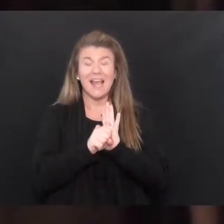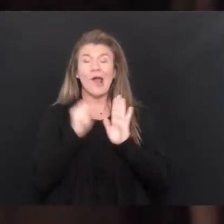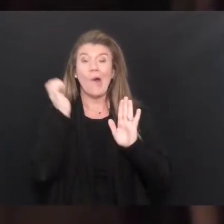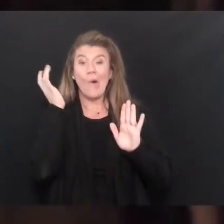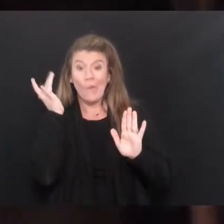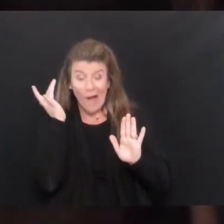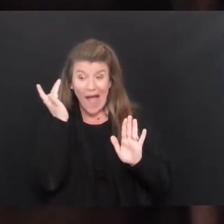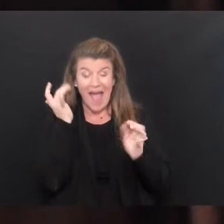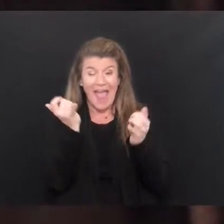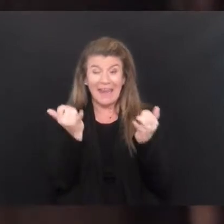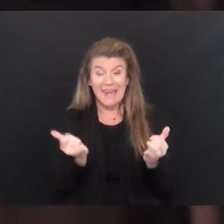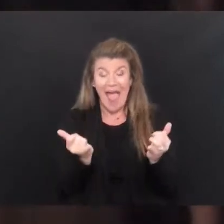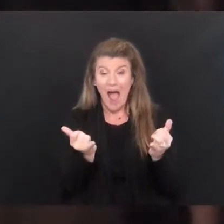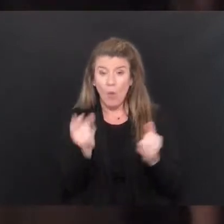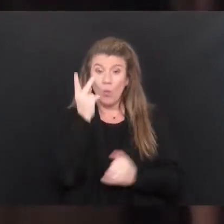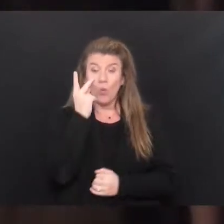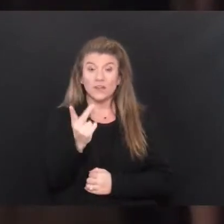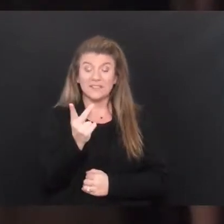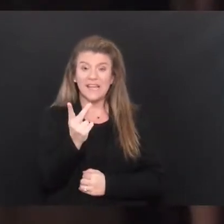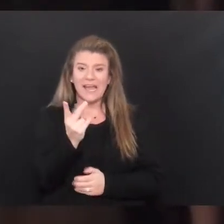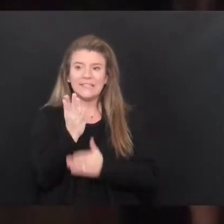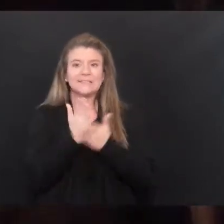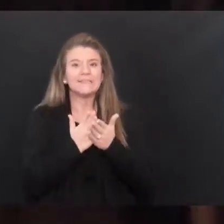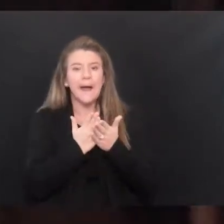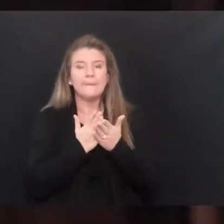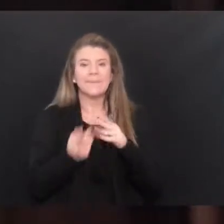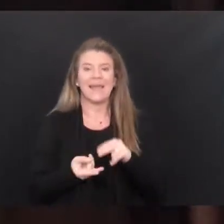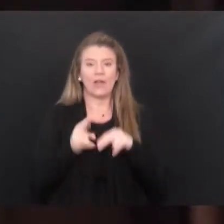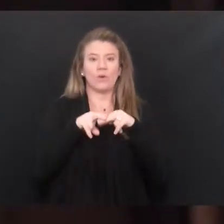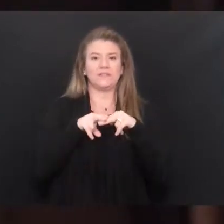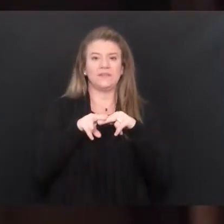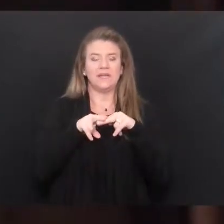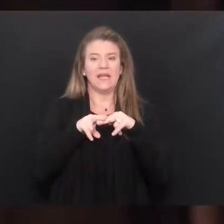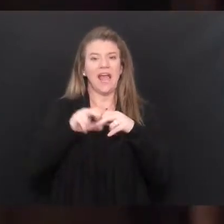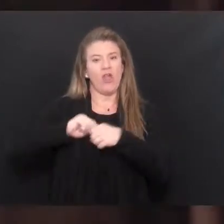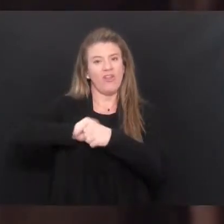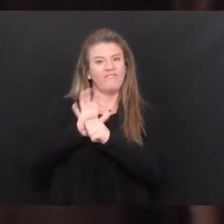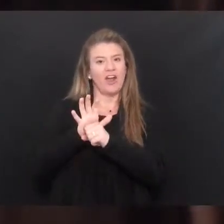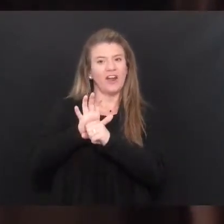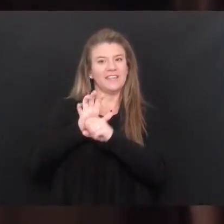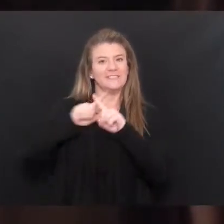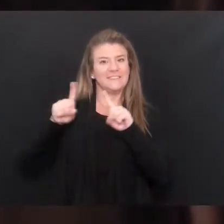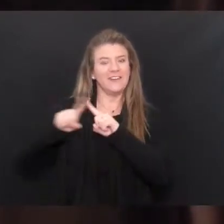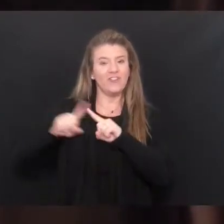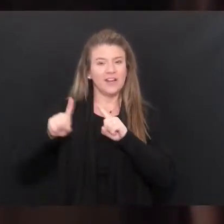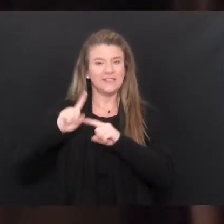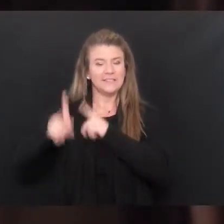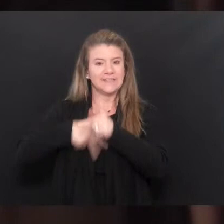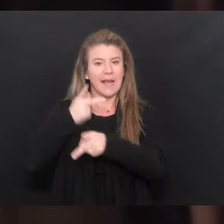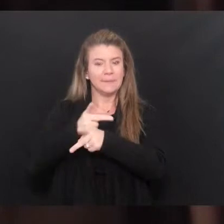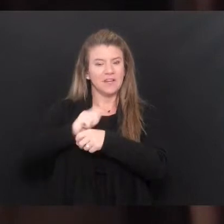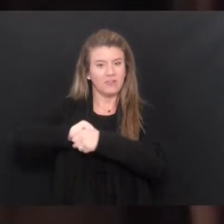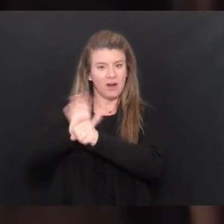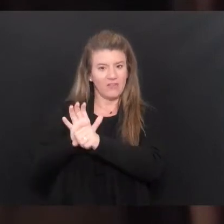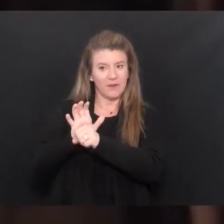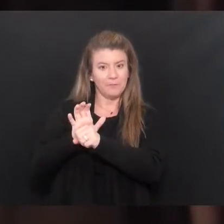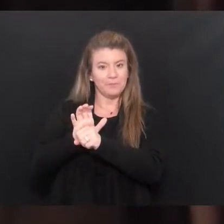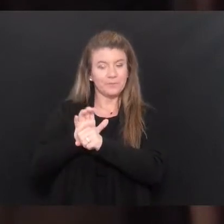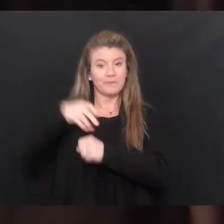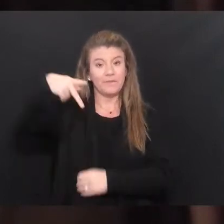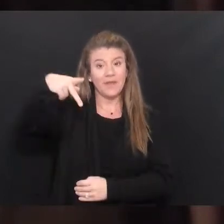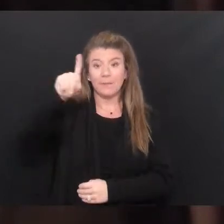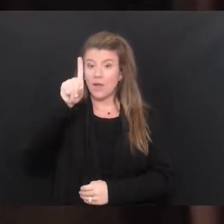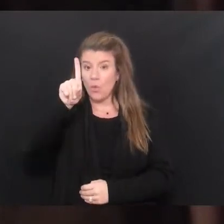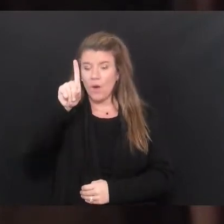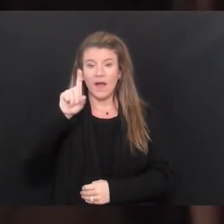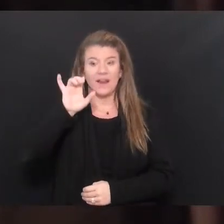we're starting to see some increase in some of the variants. The governor mentioned the P1 variant, which is the